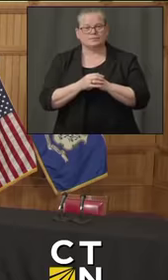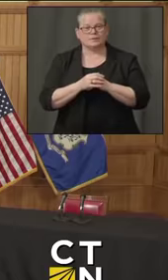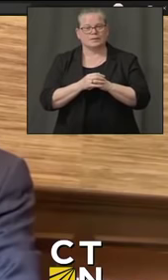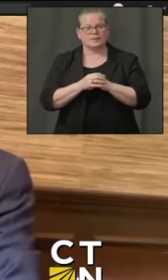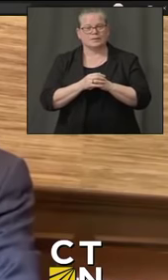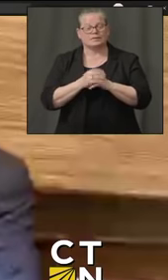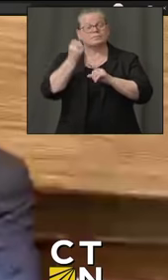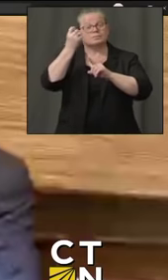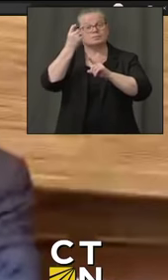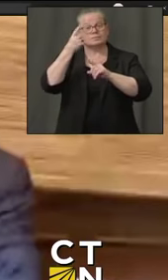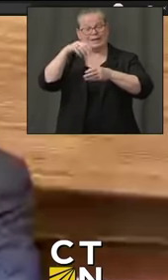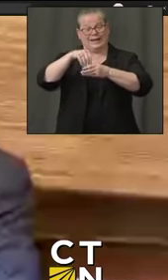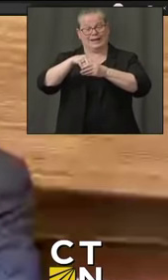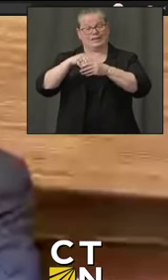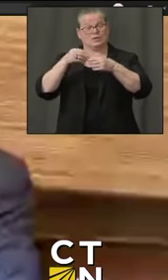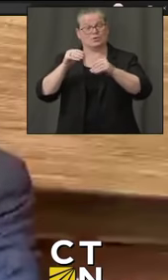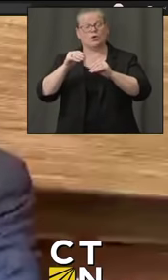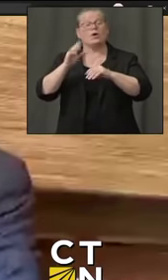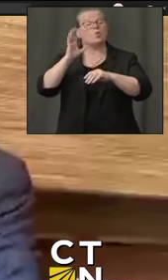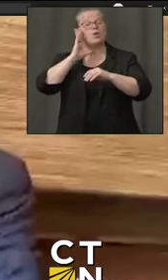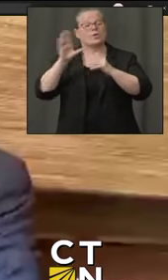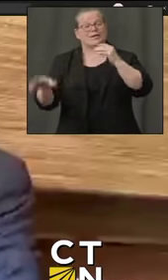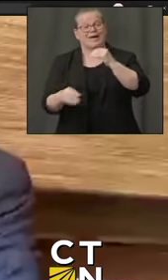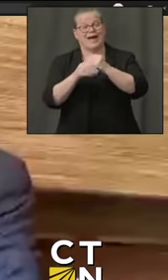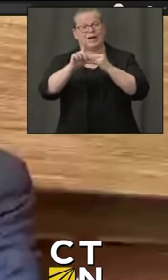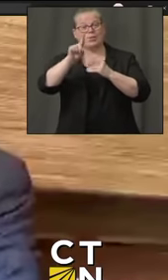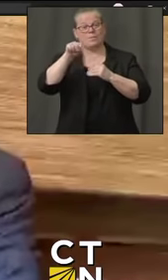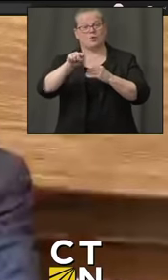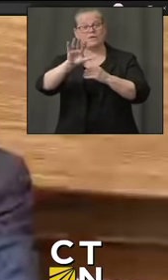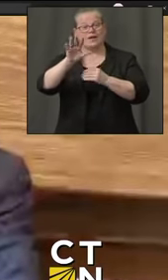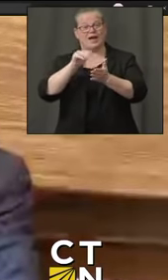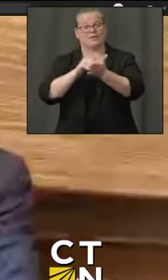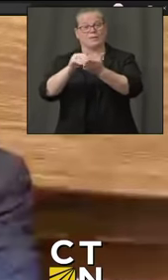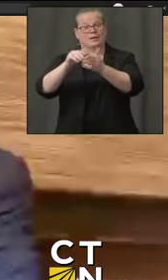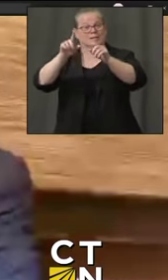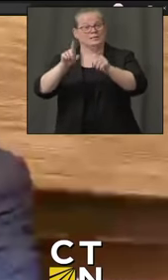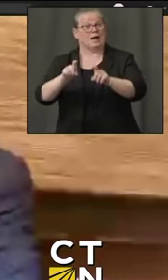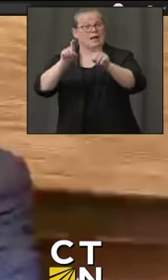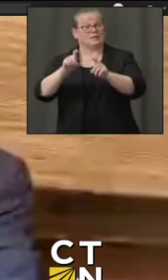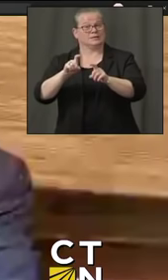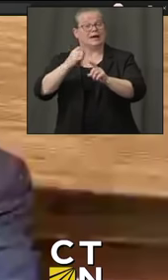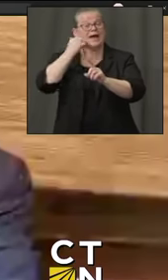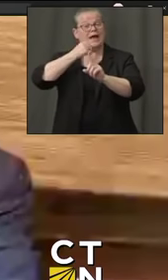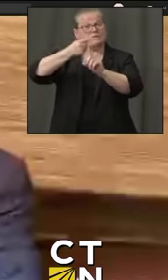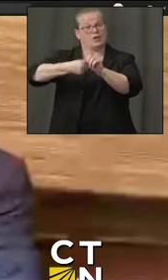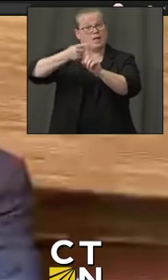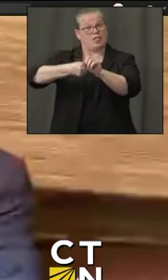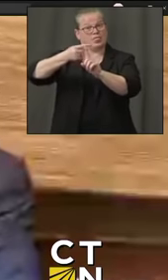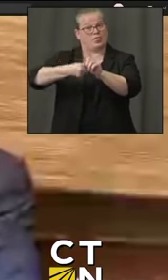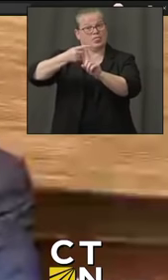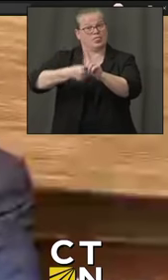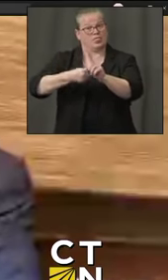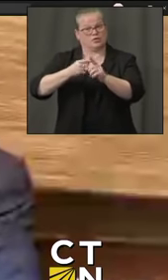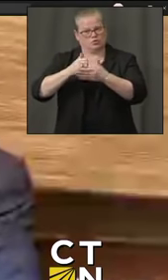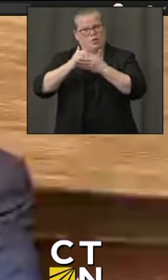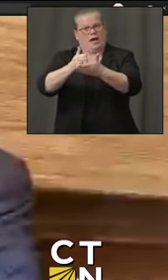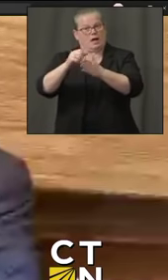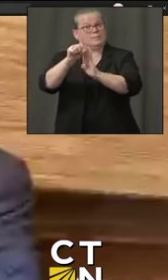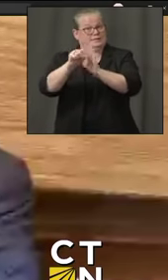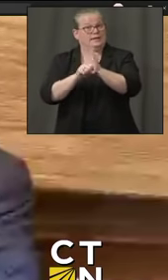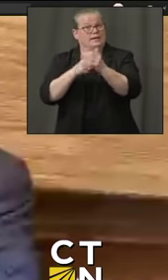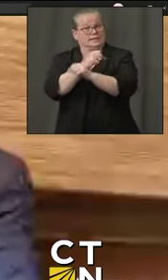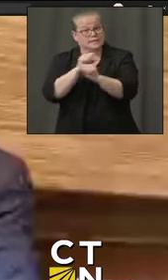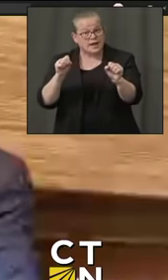not in our store. We'll be adding about 1.5 million testing per month to help keep states safe and reopen